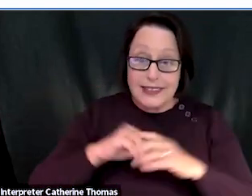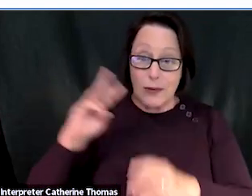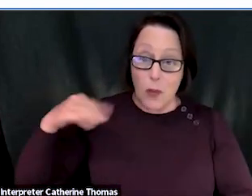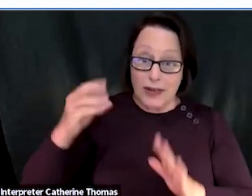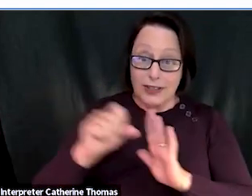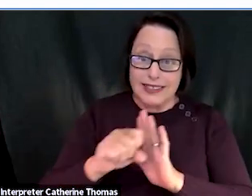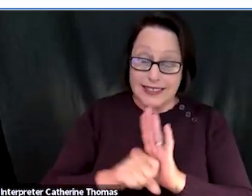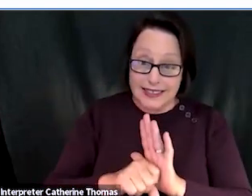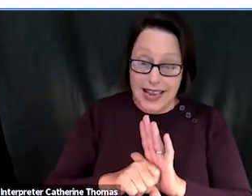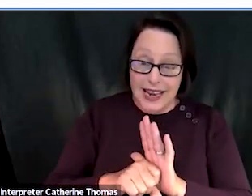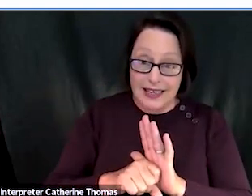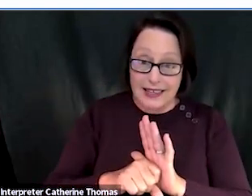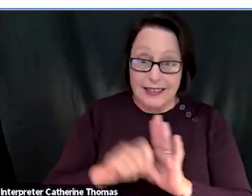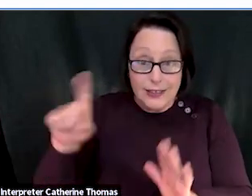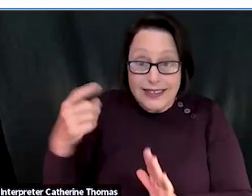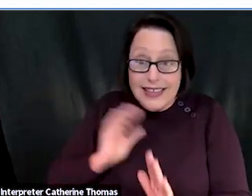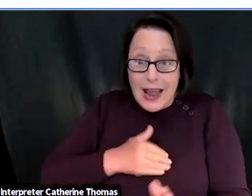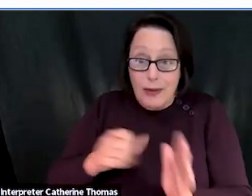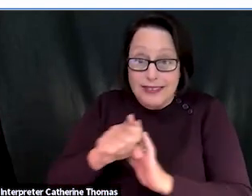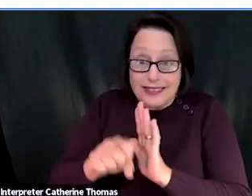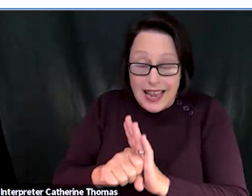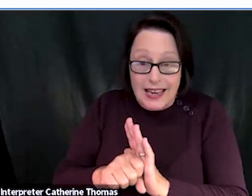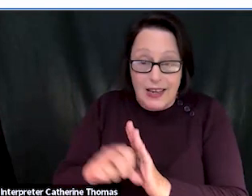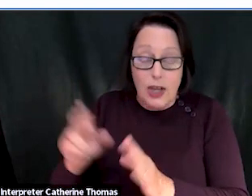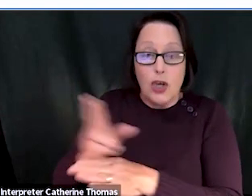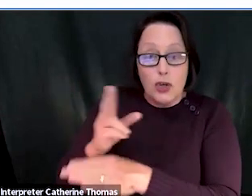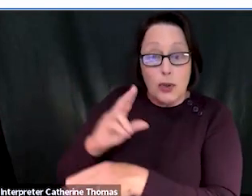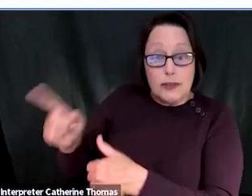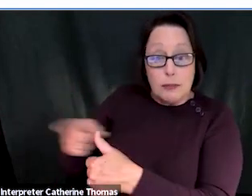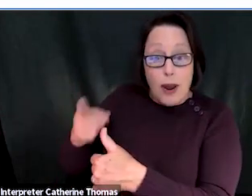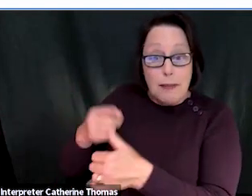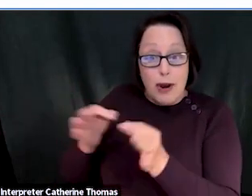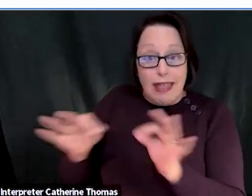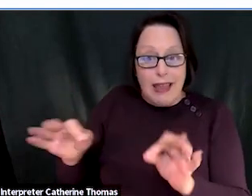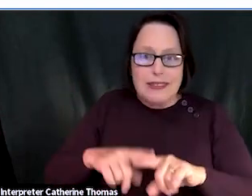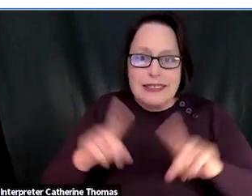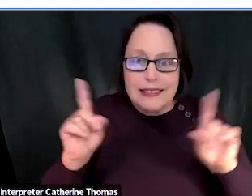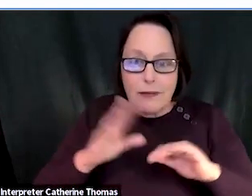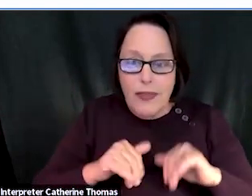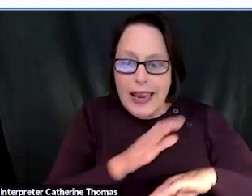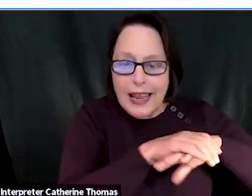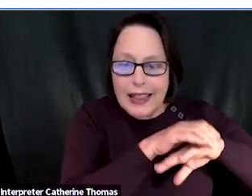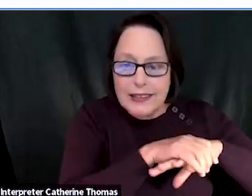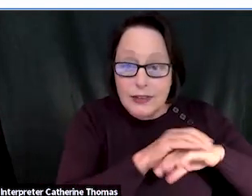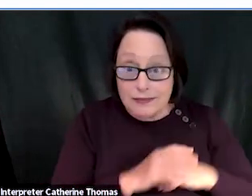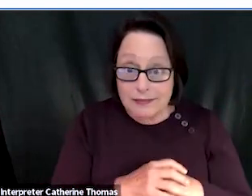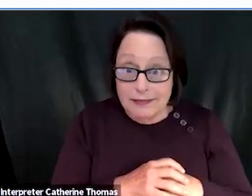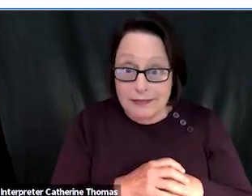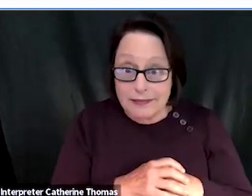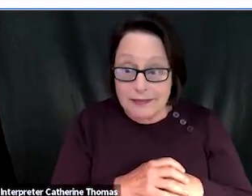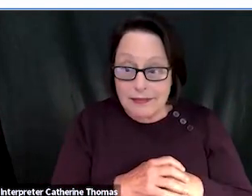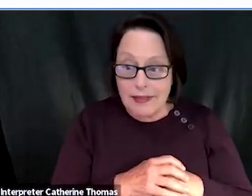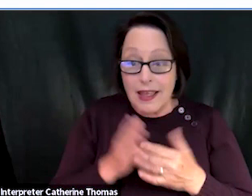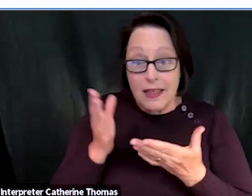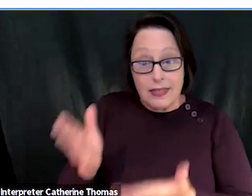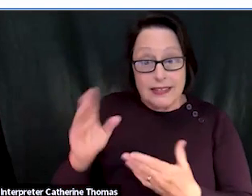state alone speak a primary language other than English? And the map we see